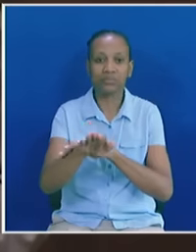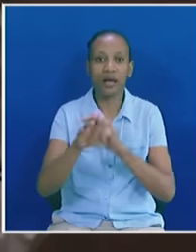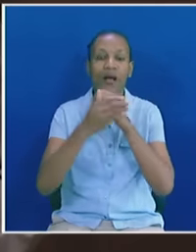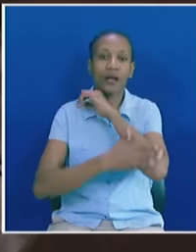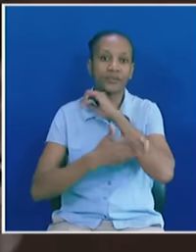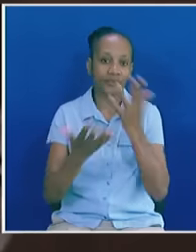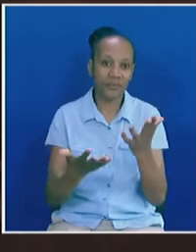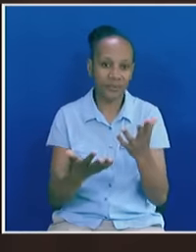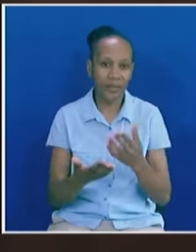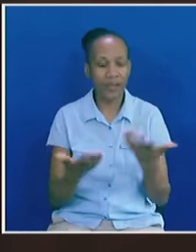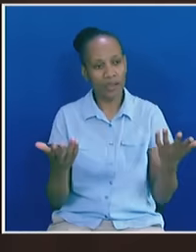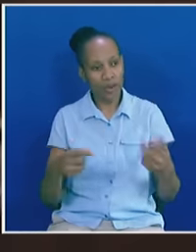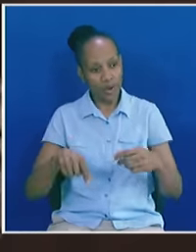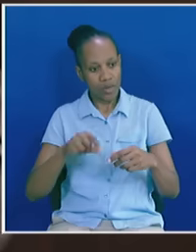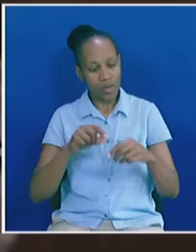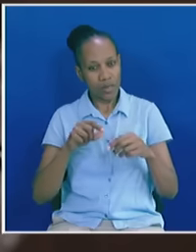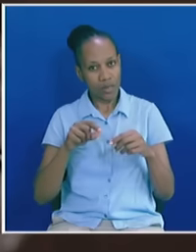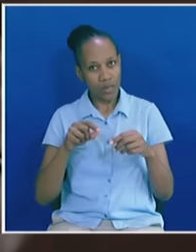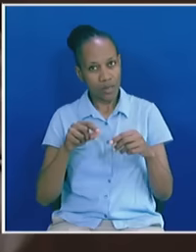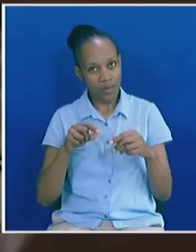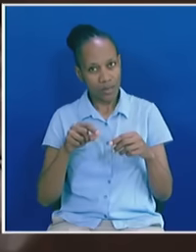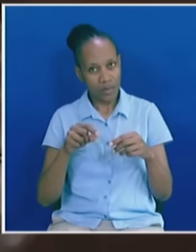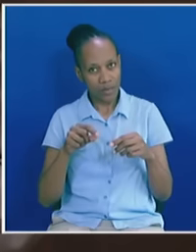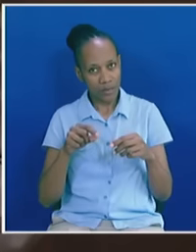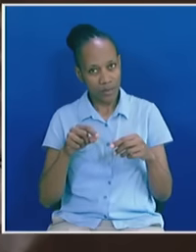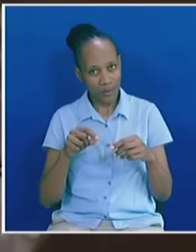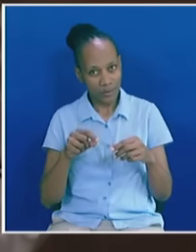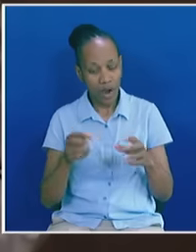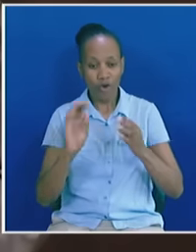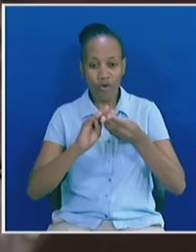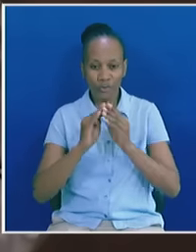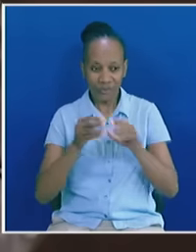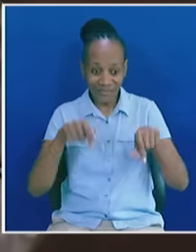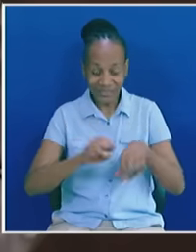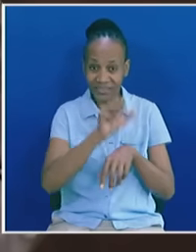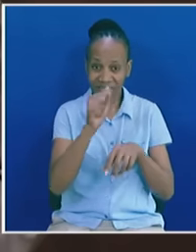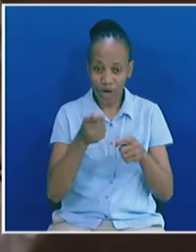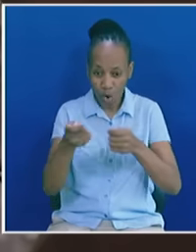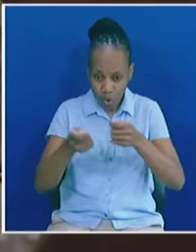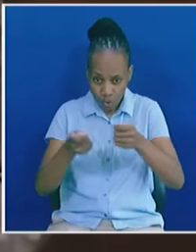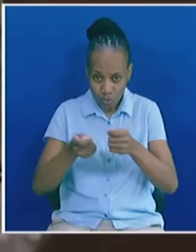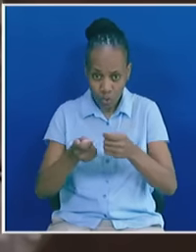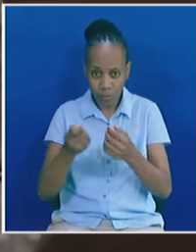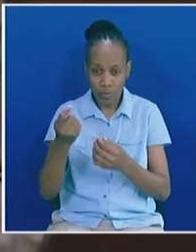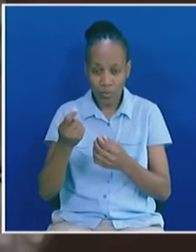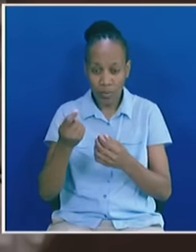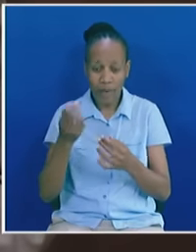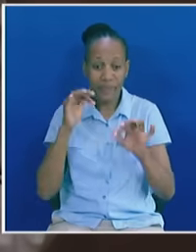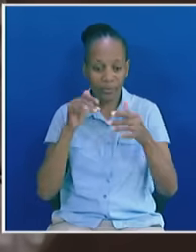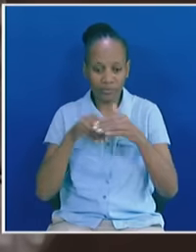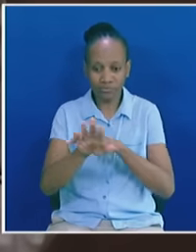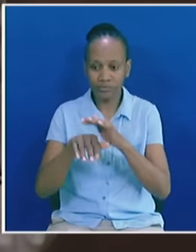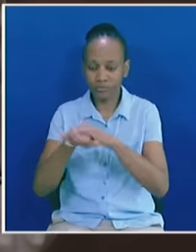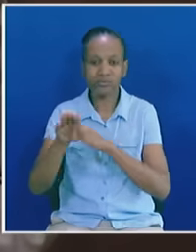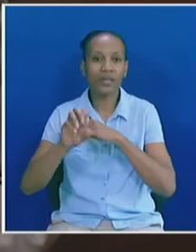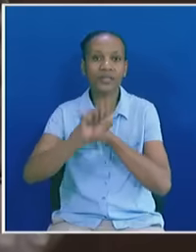vigilance from our largely gullible communities. Border control needs to